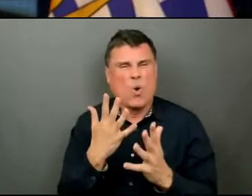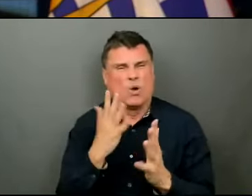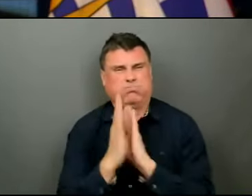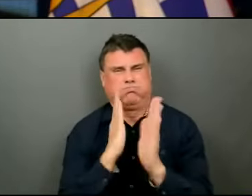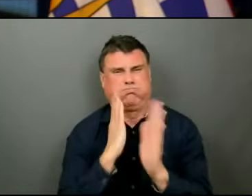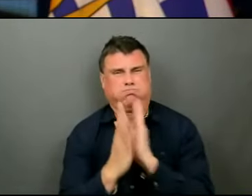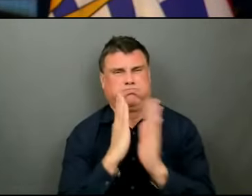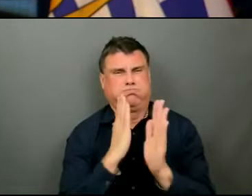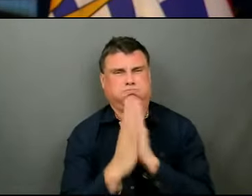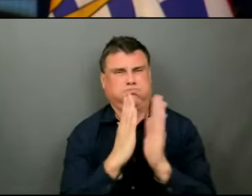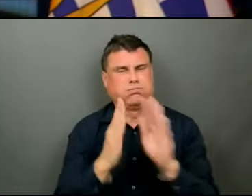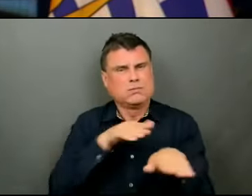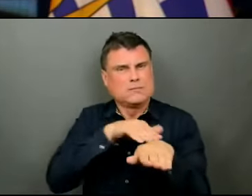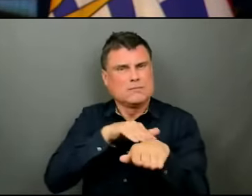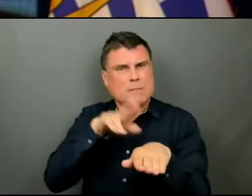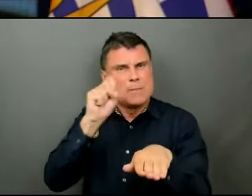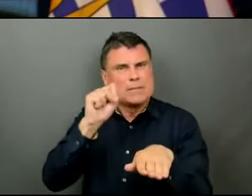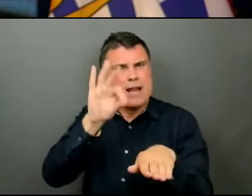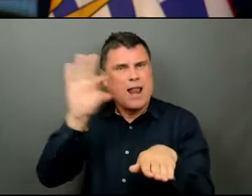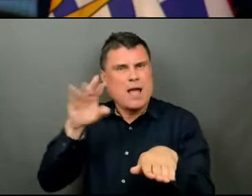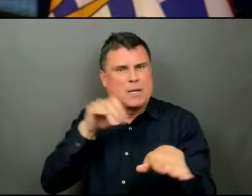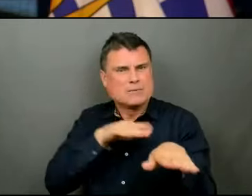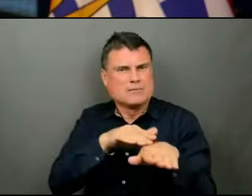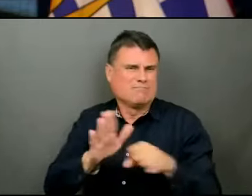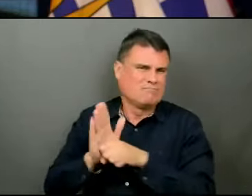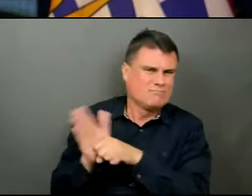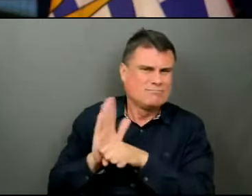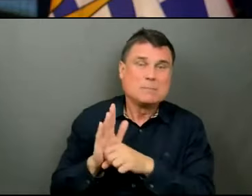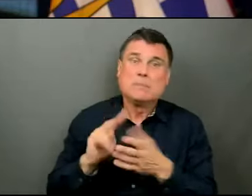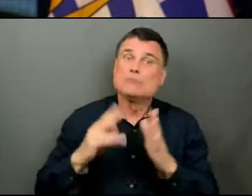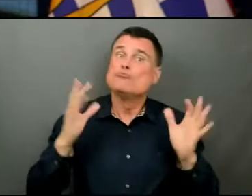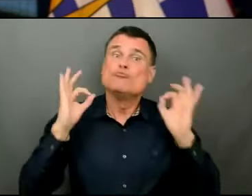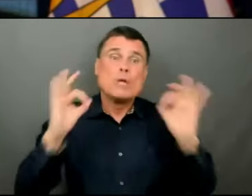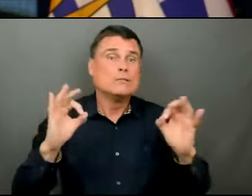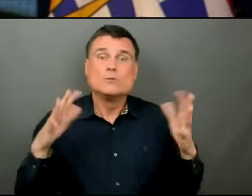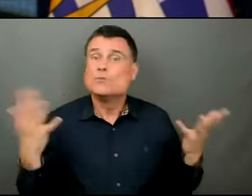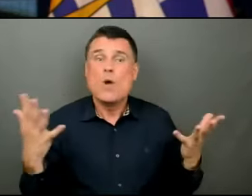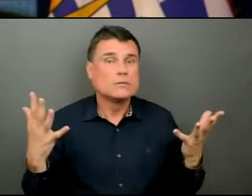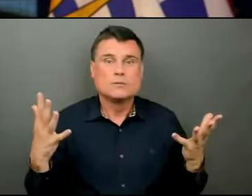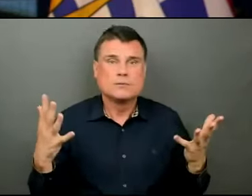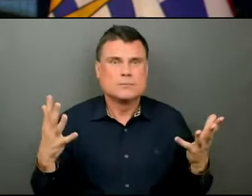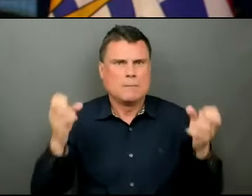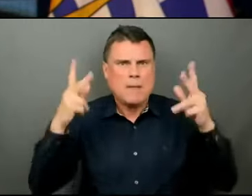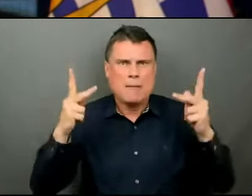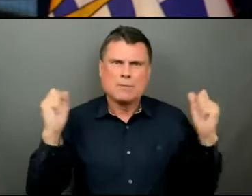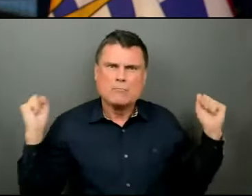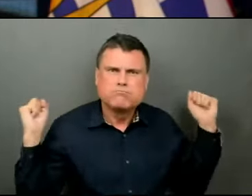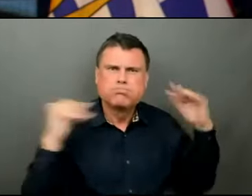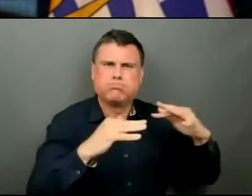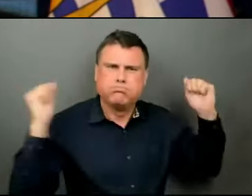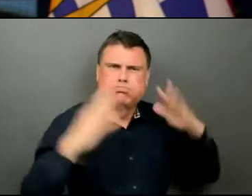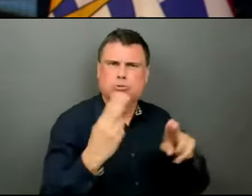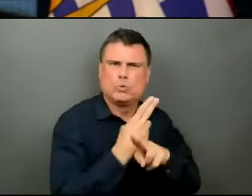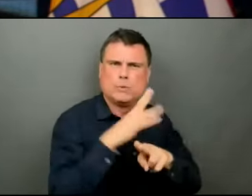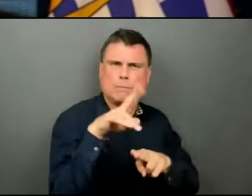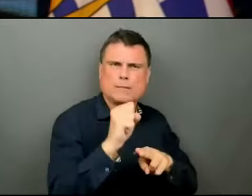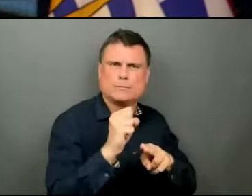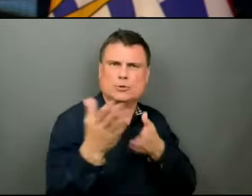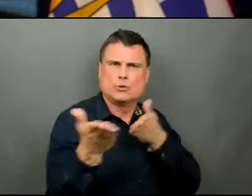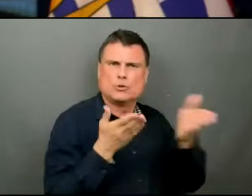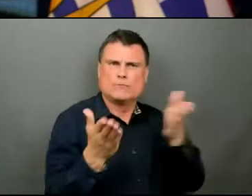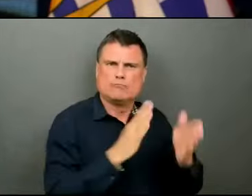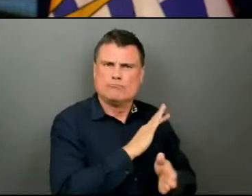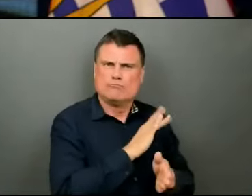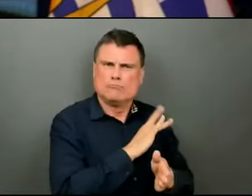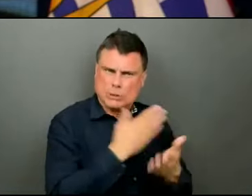and could not effectively meet demand. It's a great problem to have for a public transit authority like TransLink to have that much